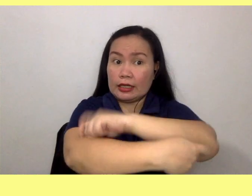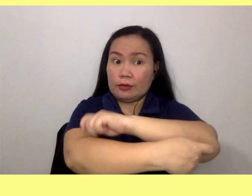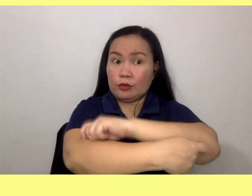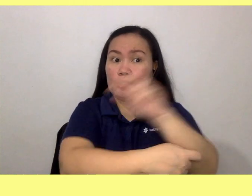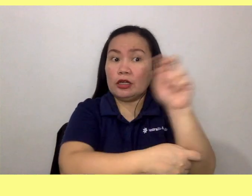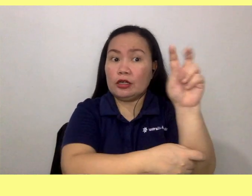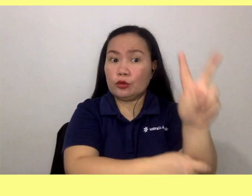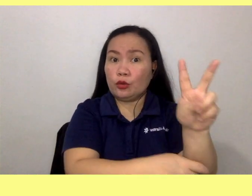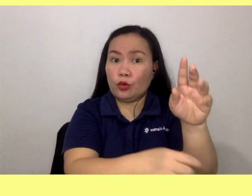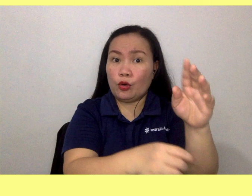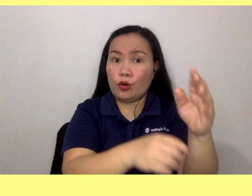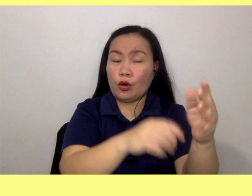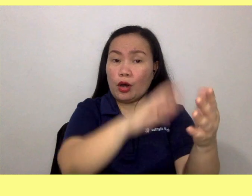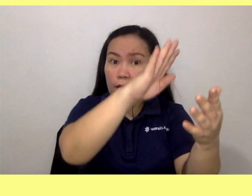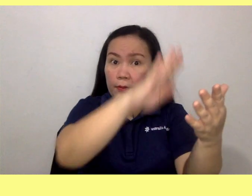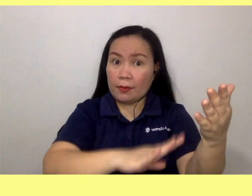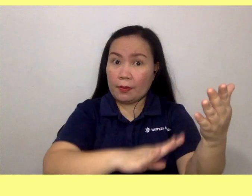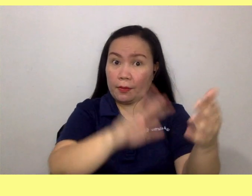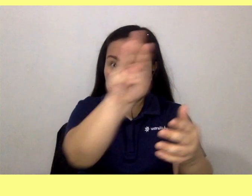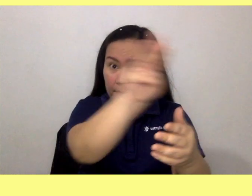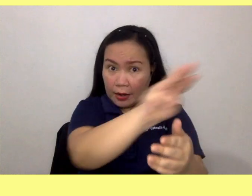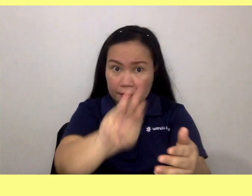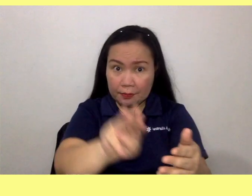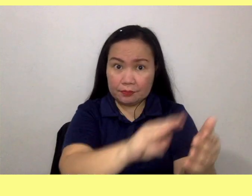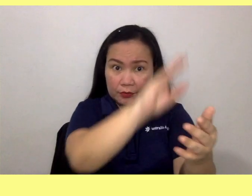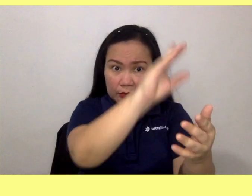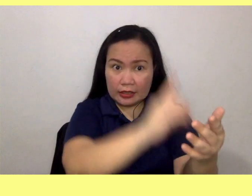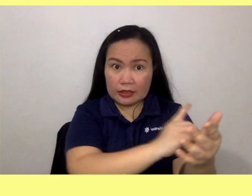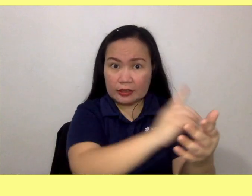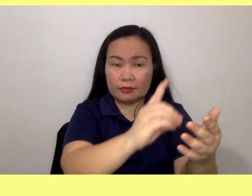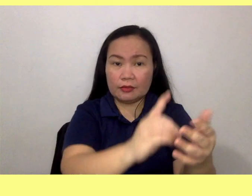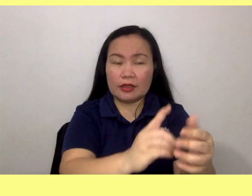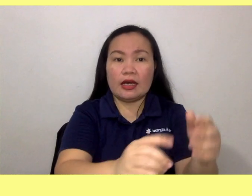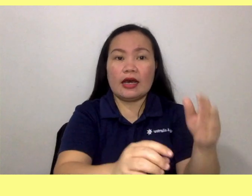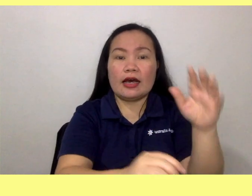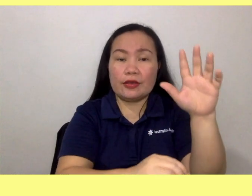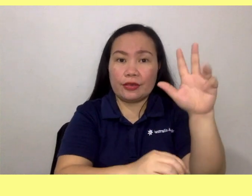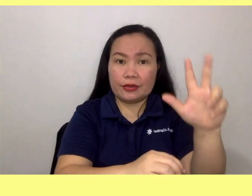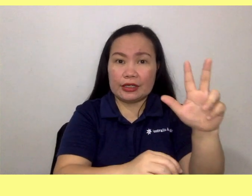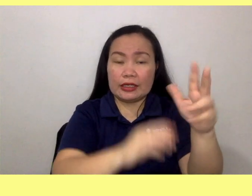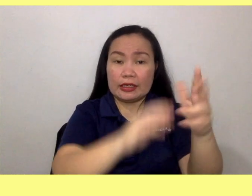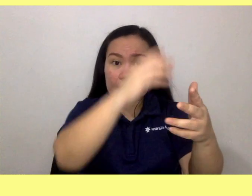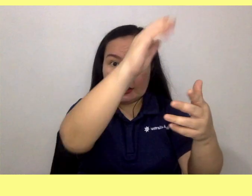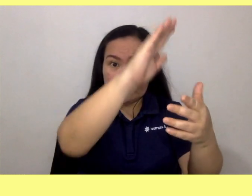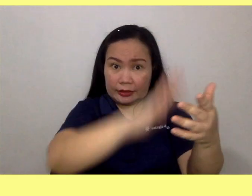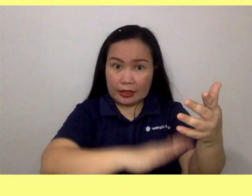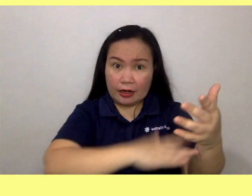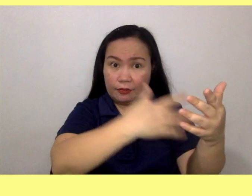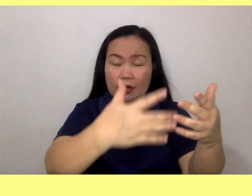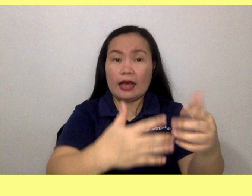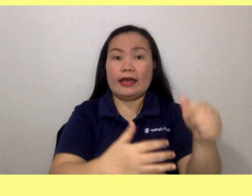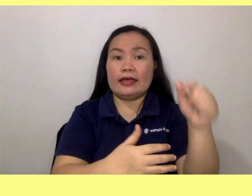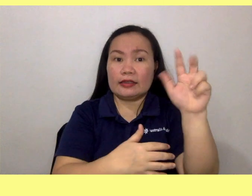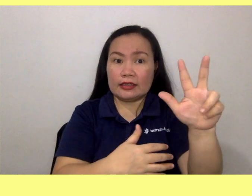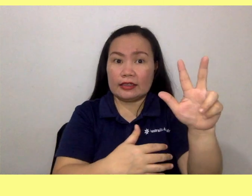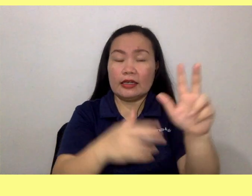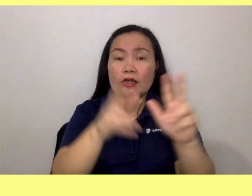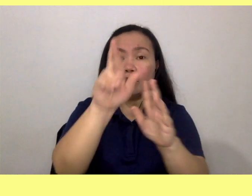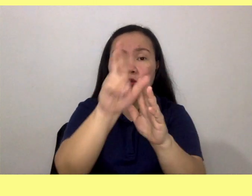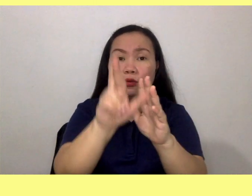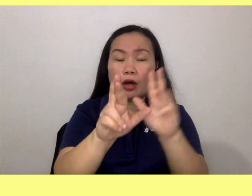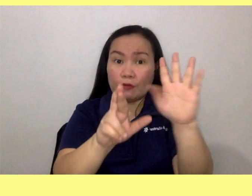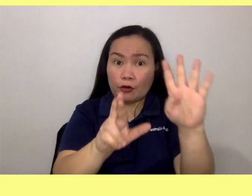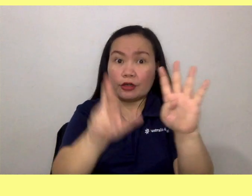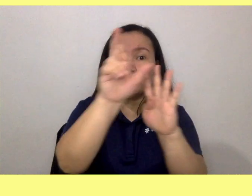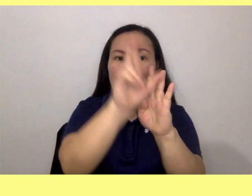diagram, graph, and a rule. Okay, let's have here our example. Given the set of